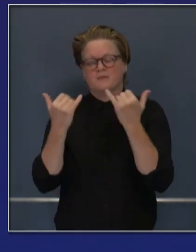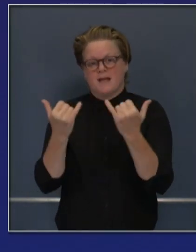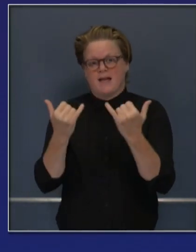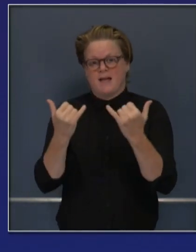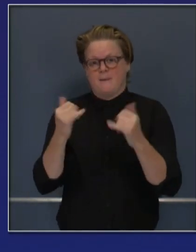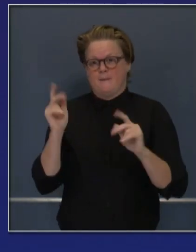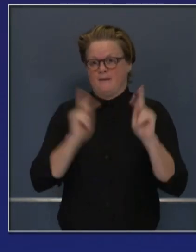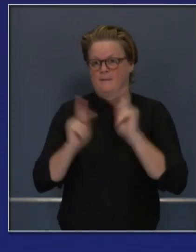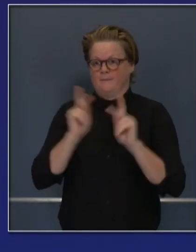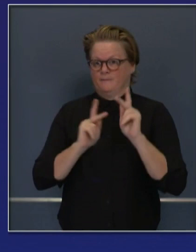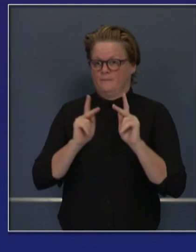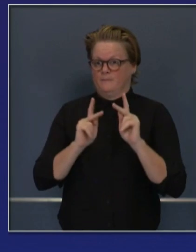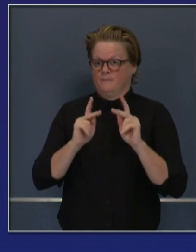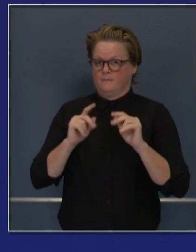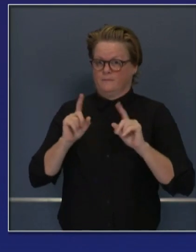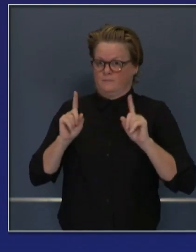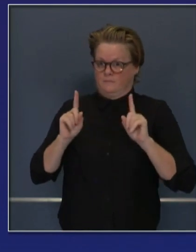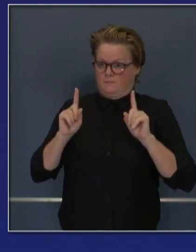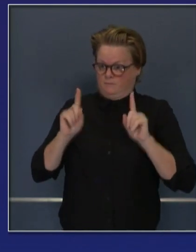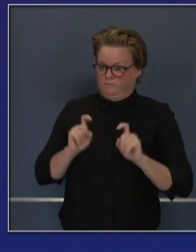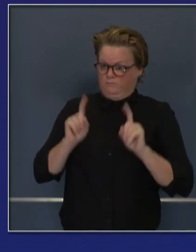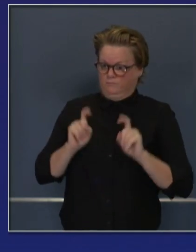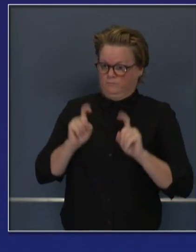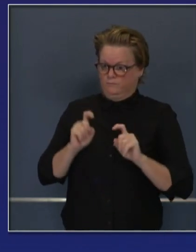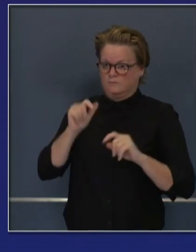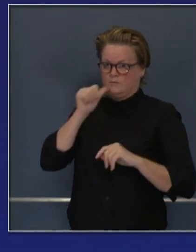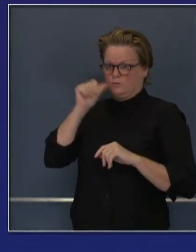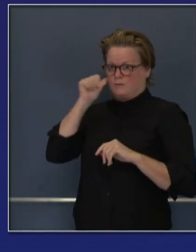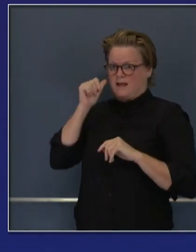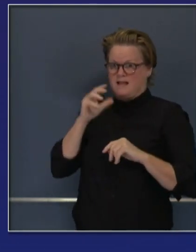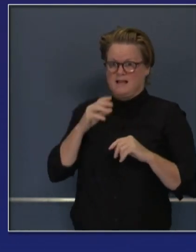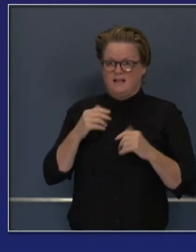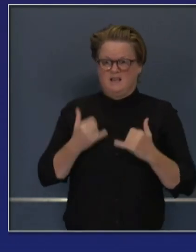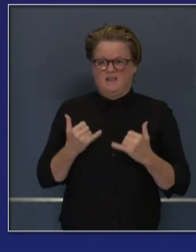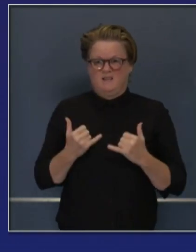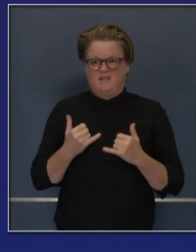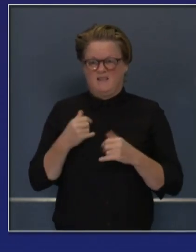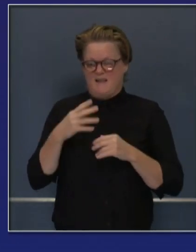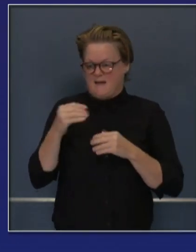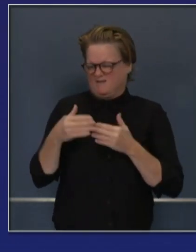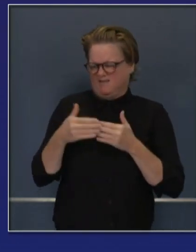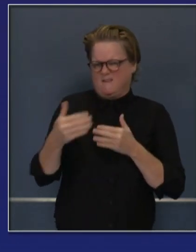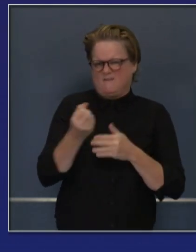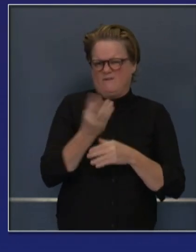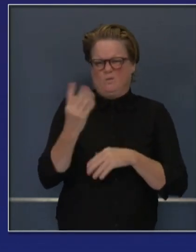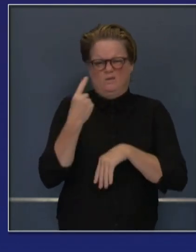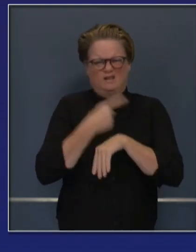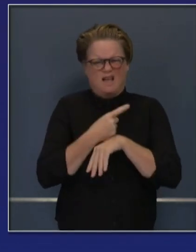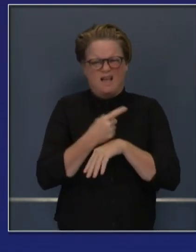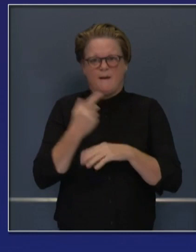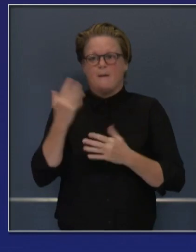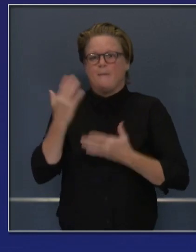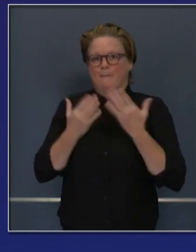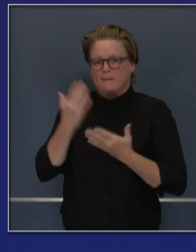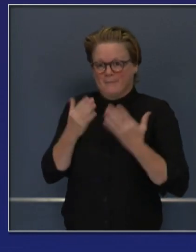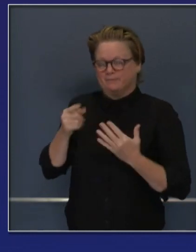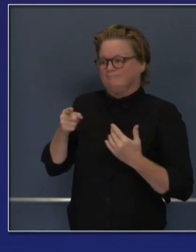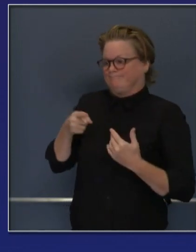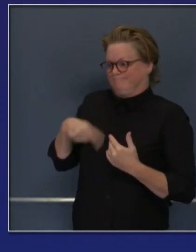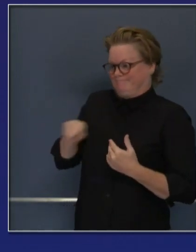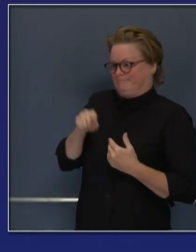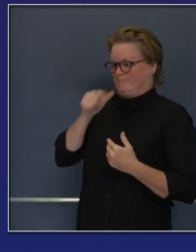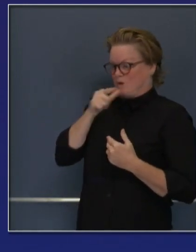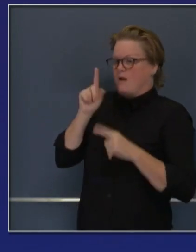weeks, consistently at a rate of about 12%. So we can, with today's data and looking at today's case